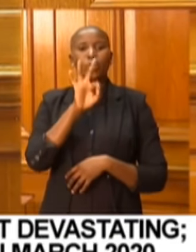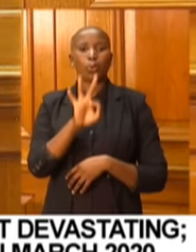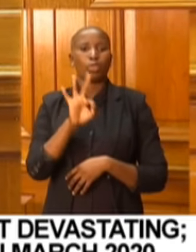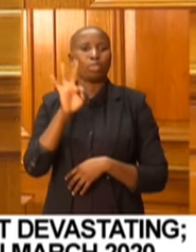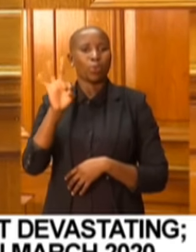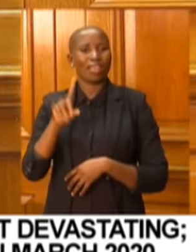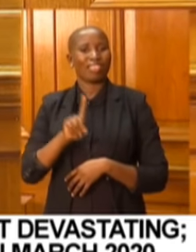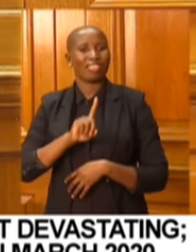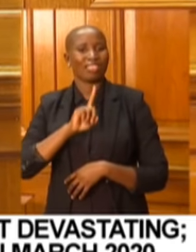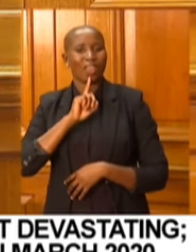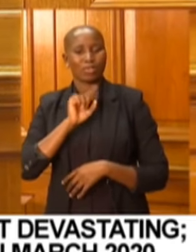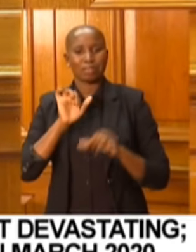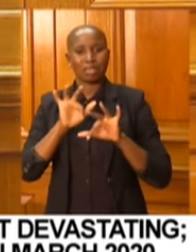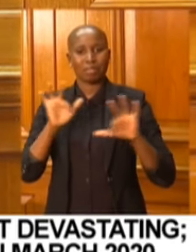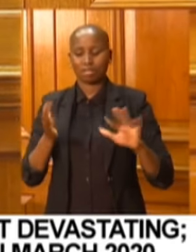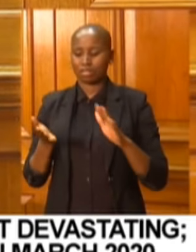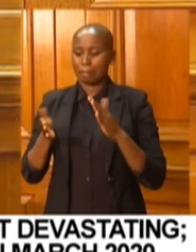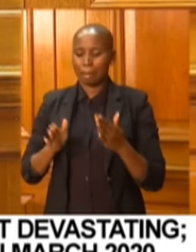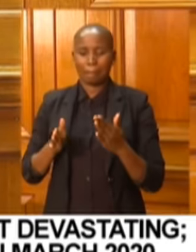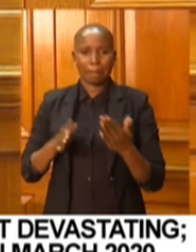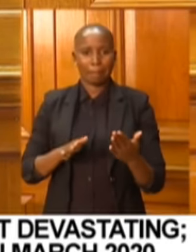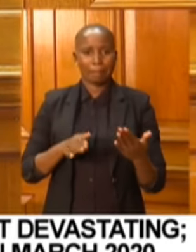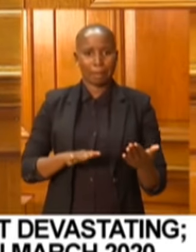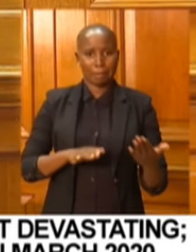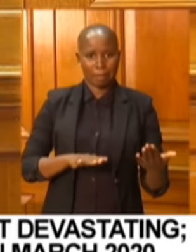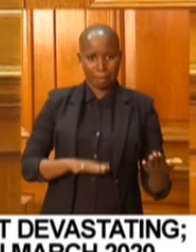33,000 deaths, and more than